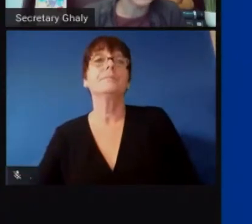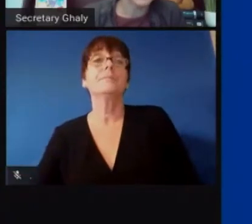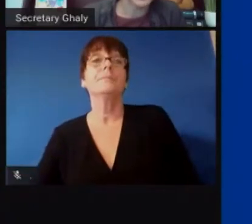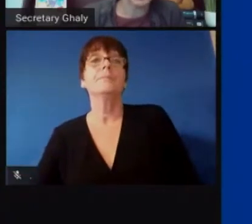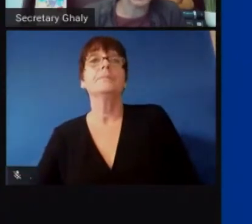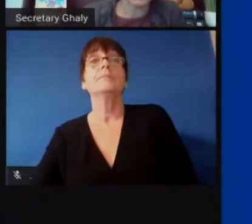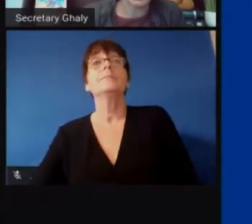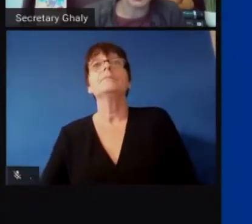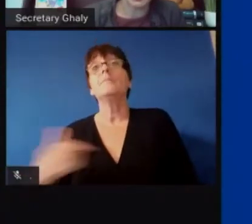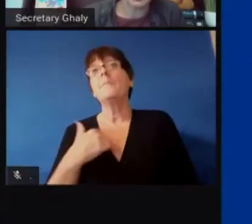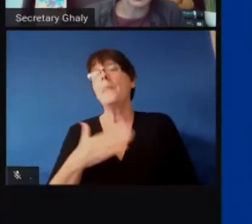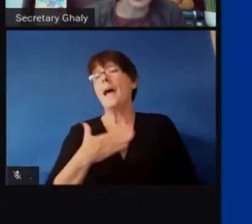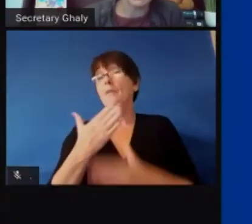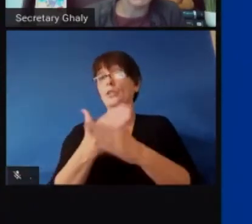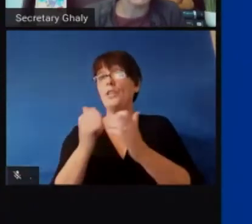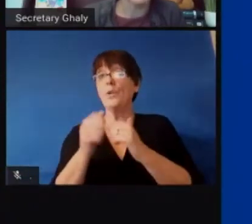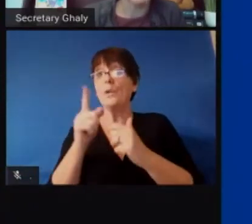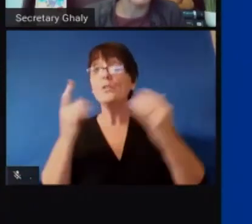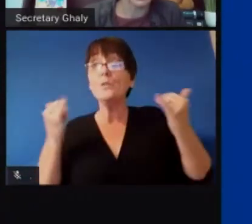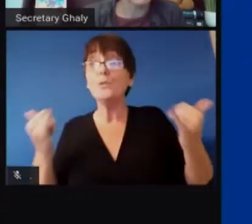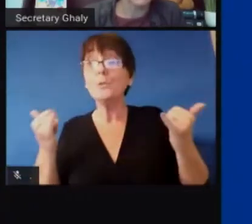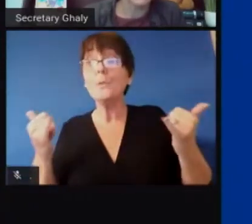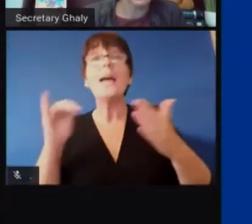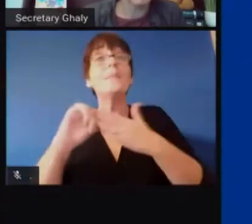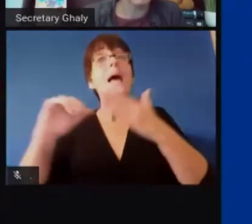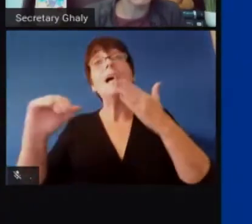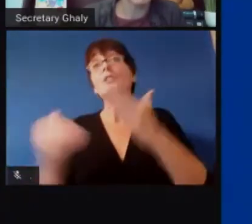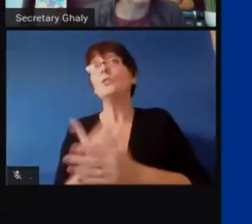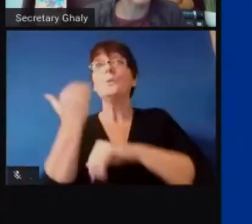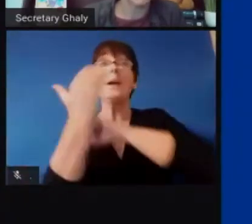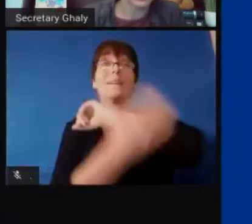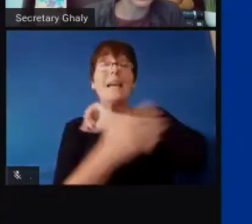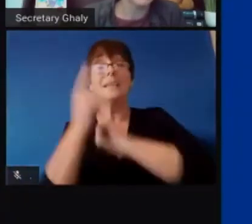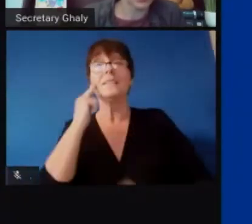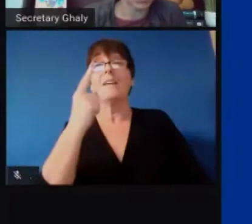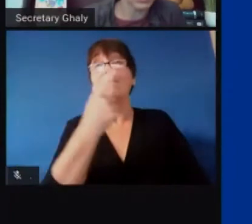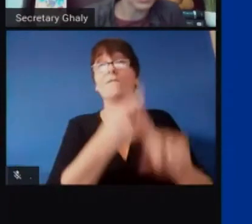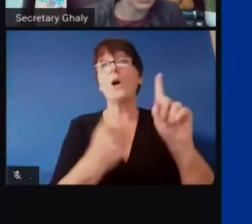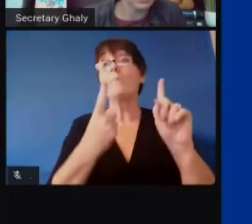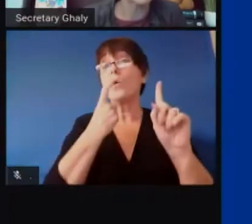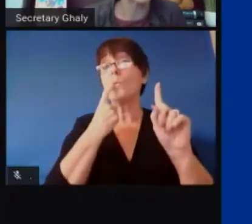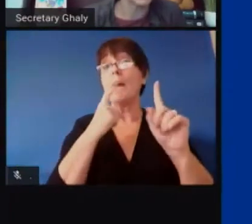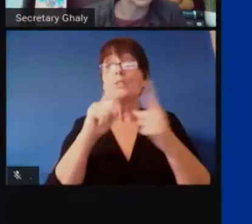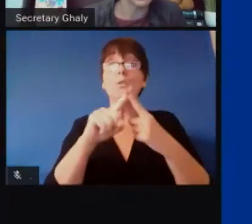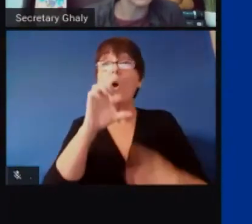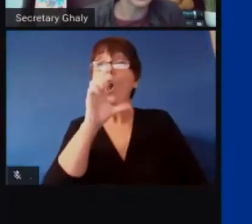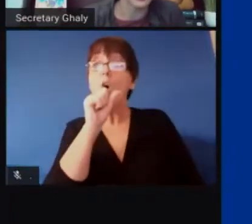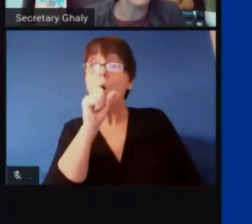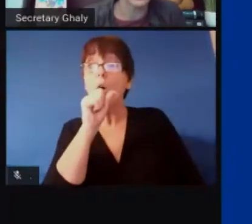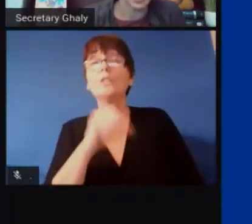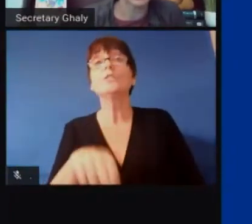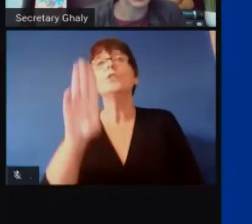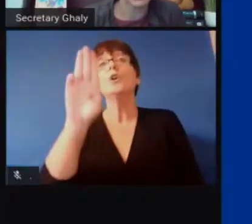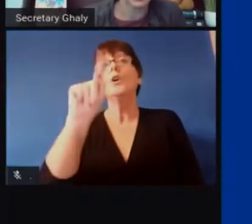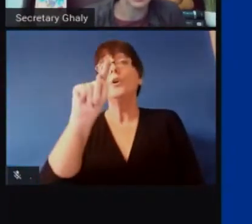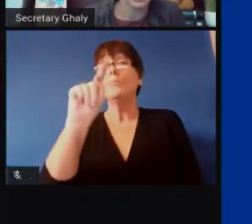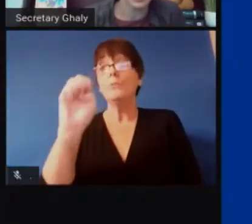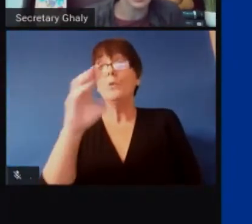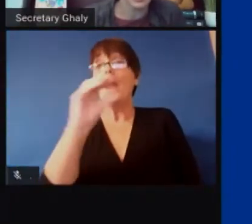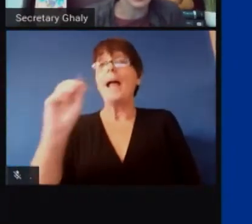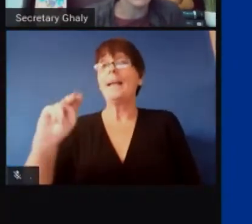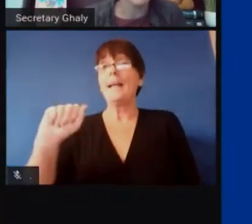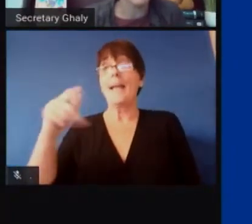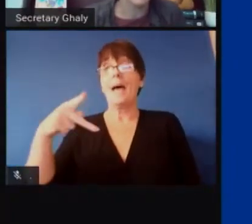And I'm pleased to share with you today that new counties that have moved from red to orange are Butte County and Napa